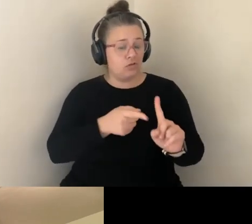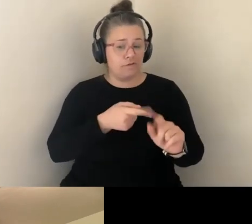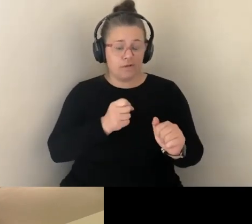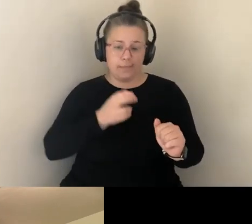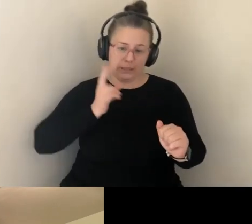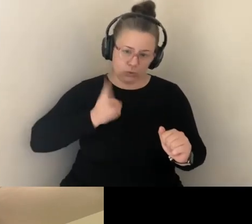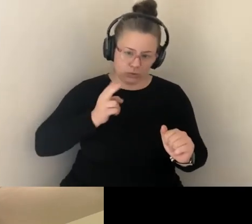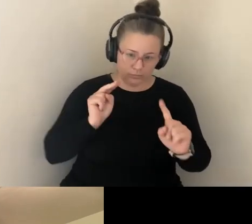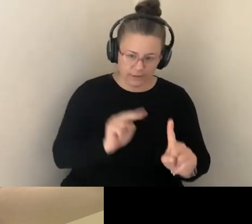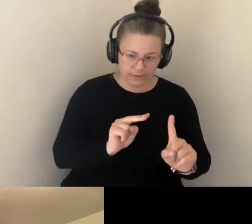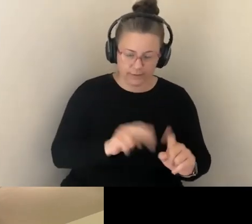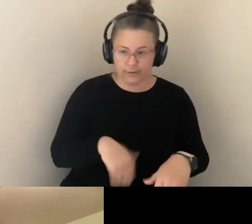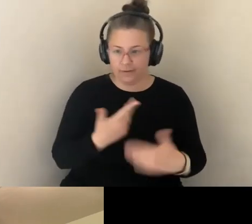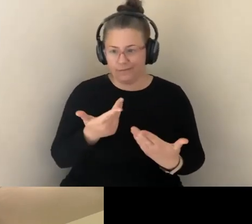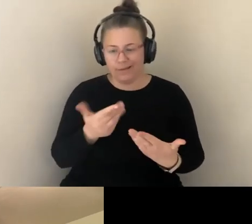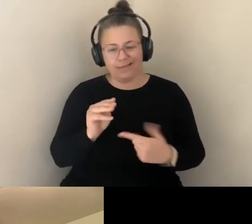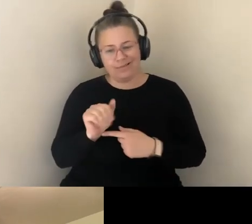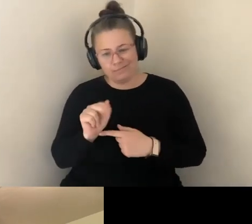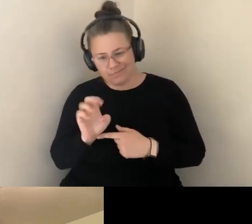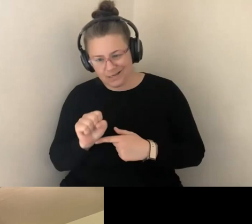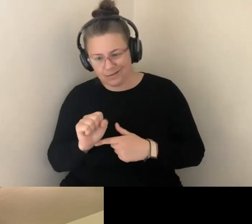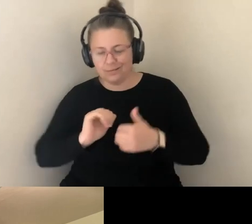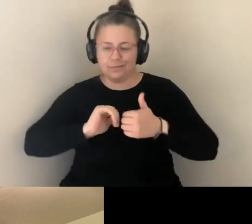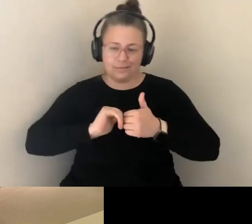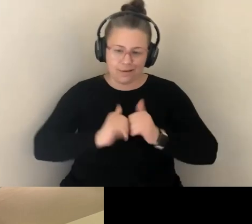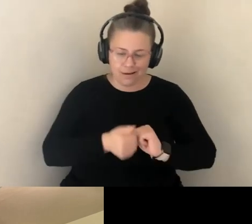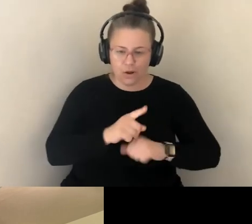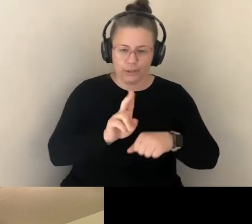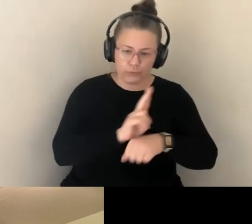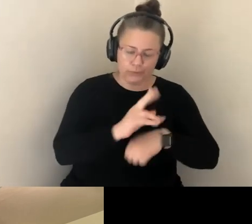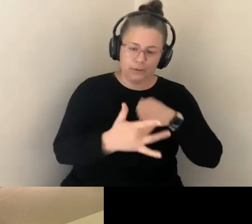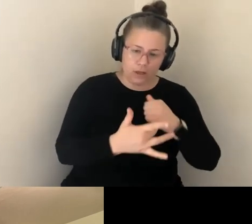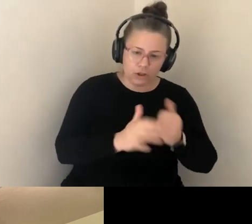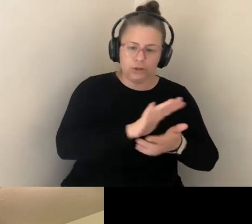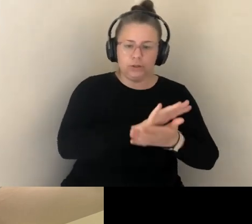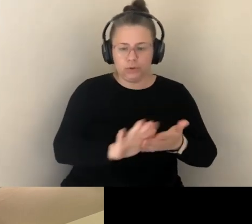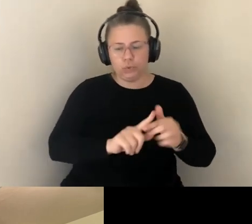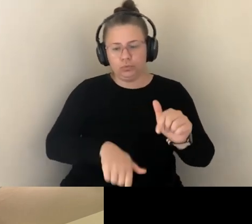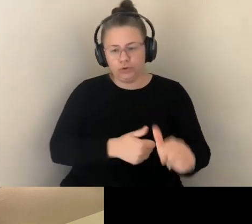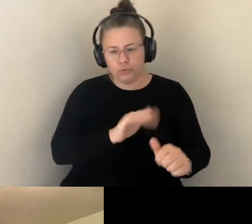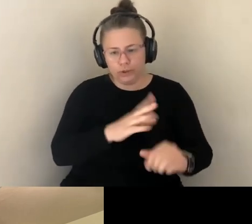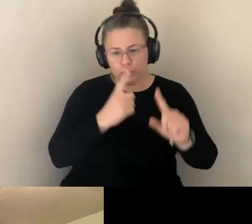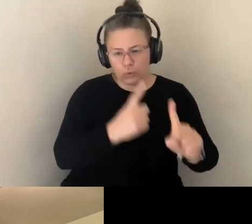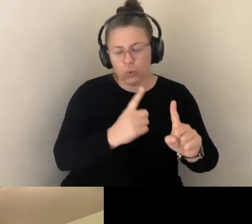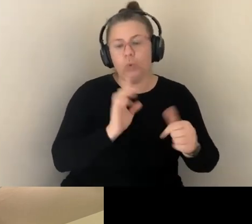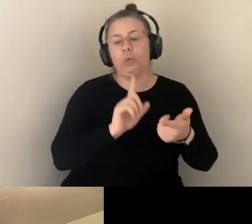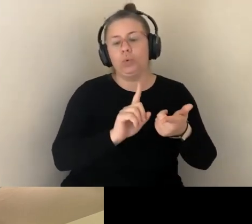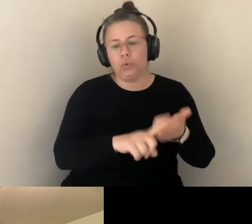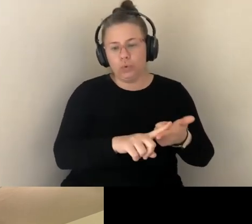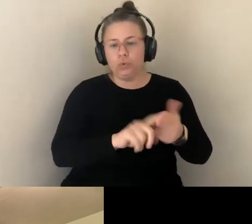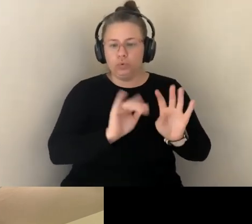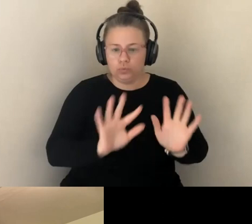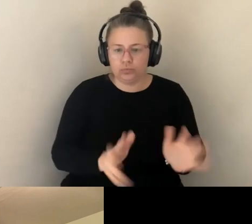it used to pursue its goals of promoting the so-called genetically fit and eliminating the so-called genetically